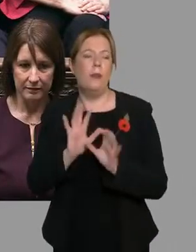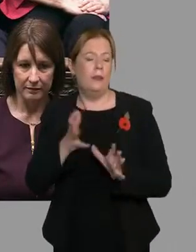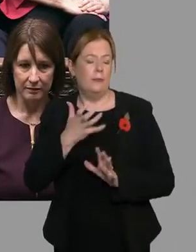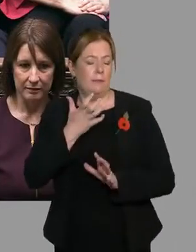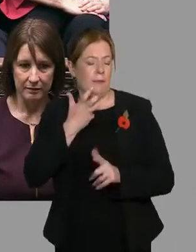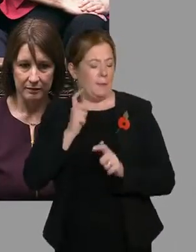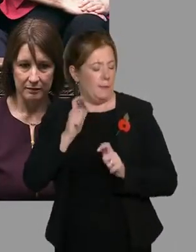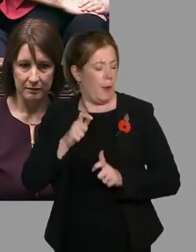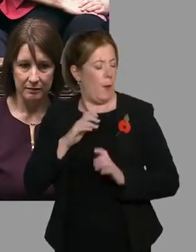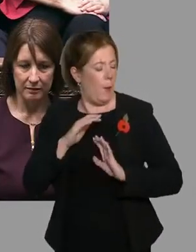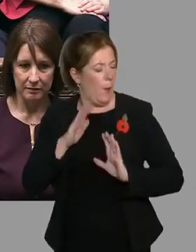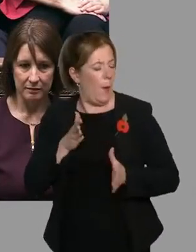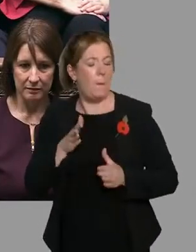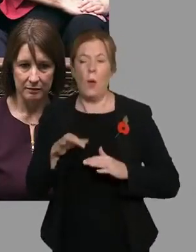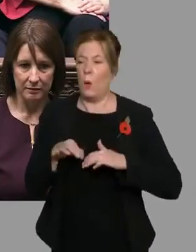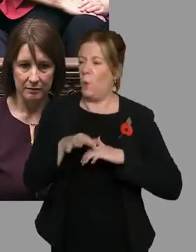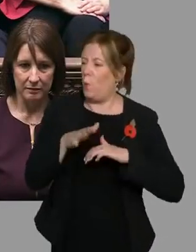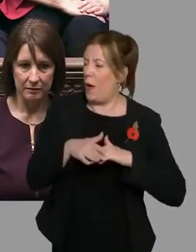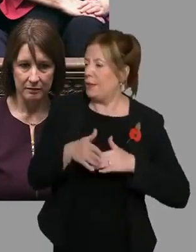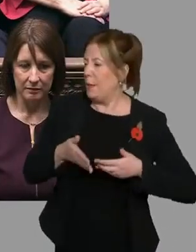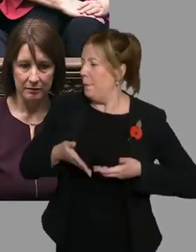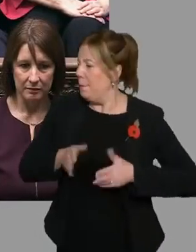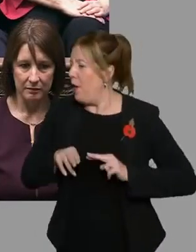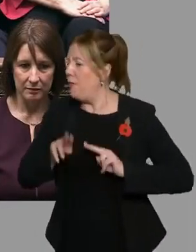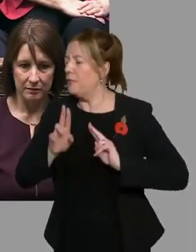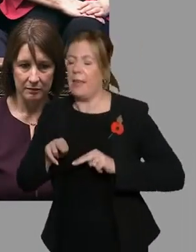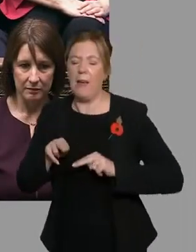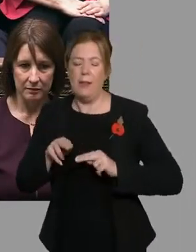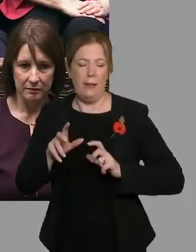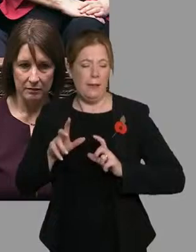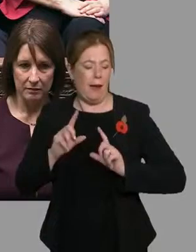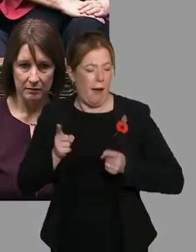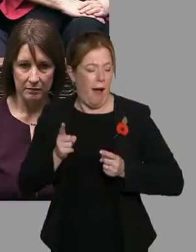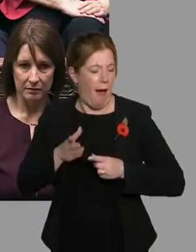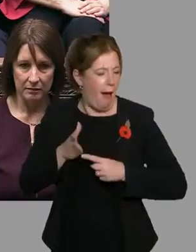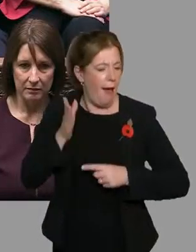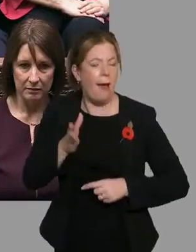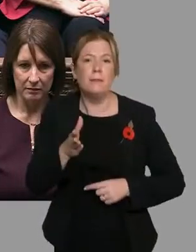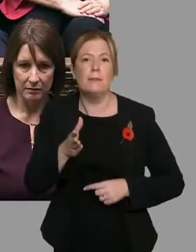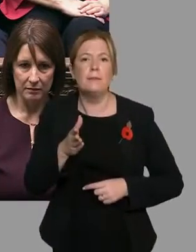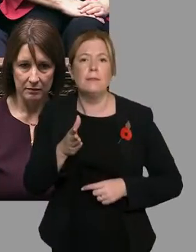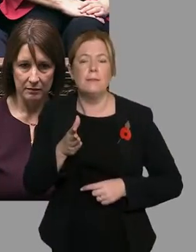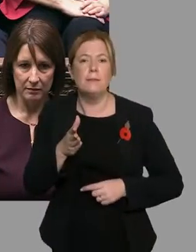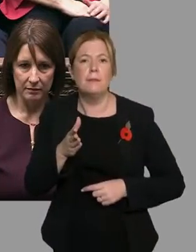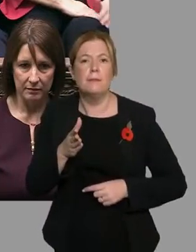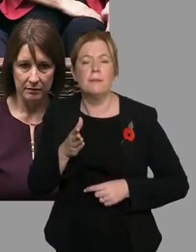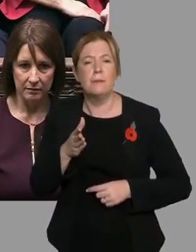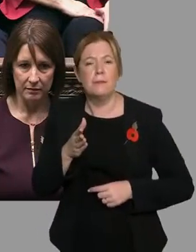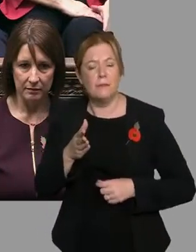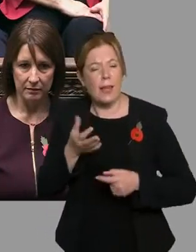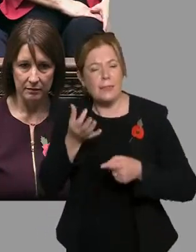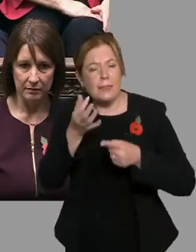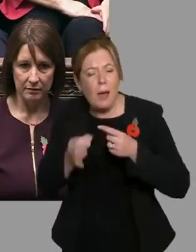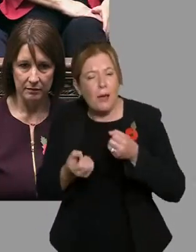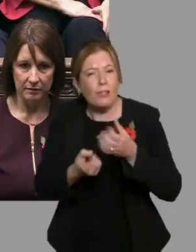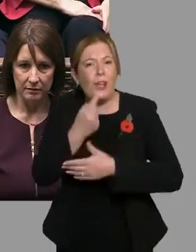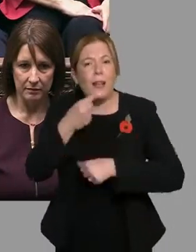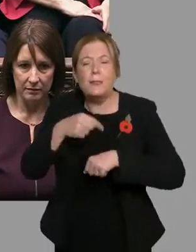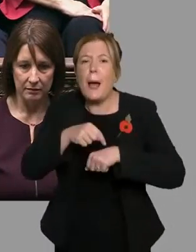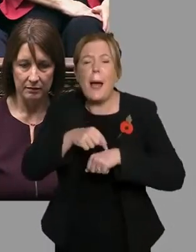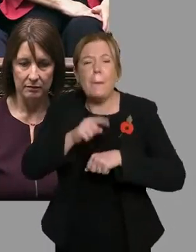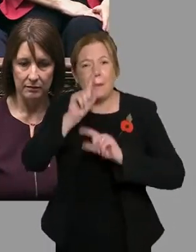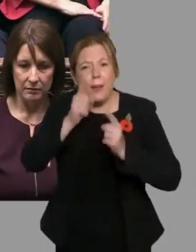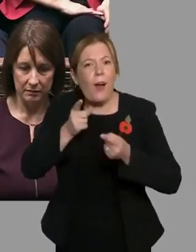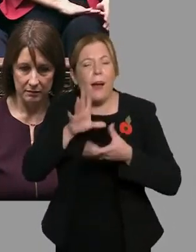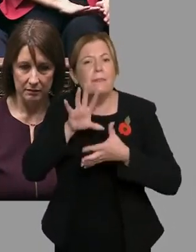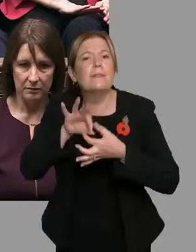deaths. Really important moments in their lives and their families' lives. In doing so, they saved the lives of people they